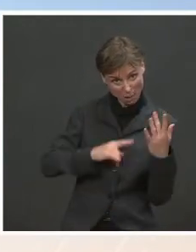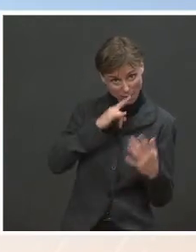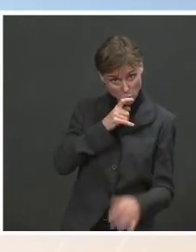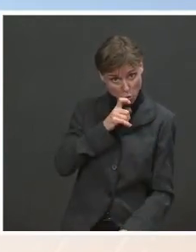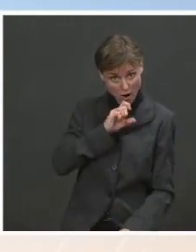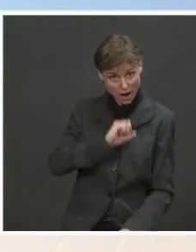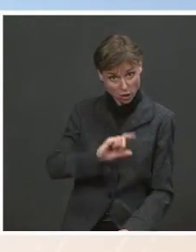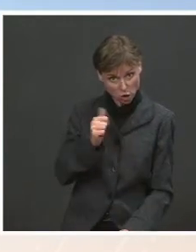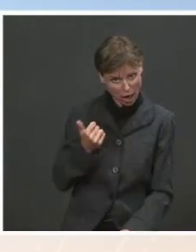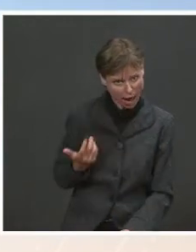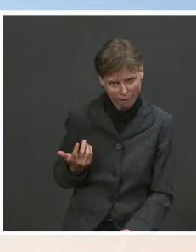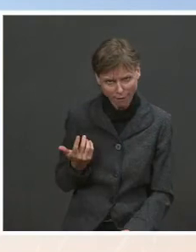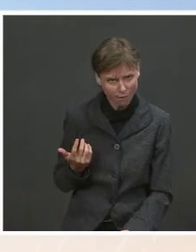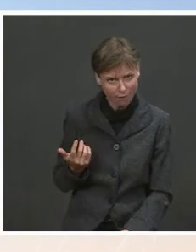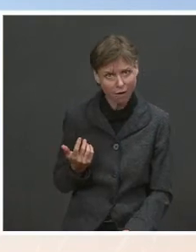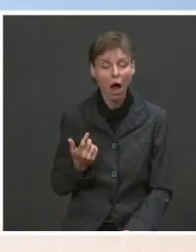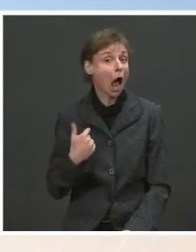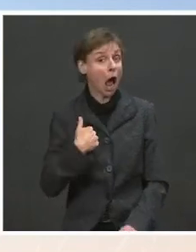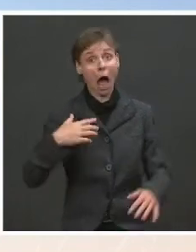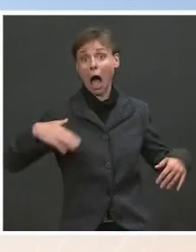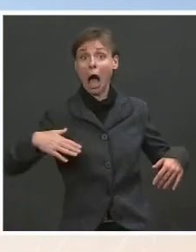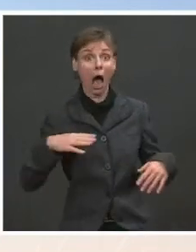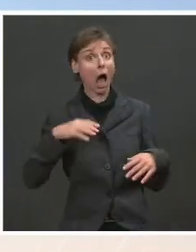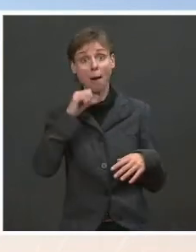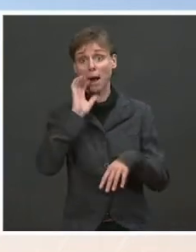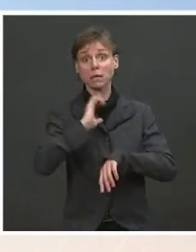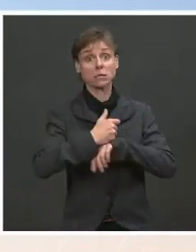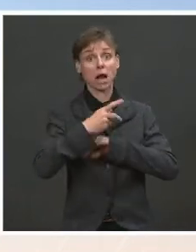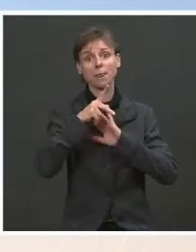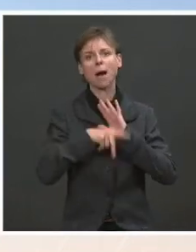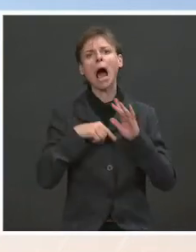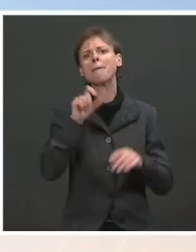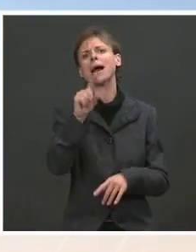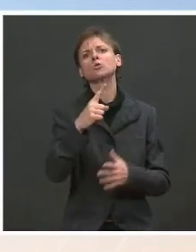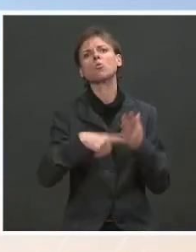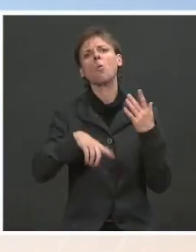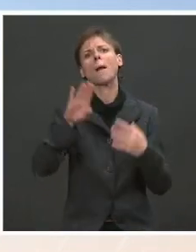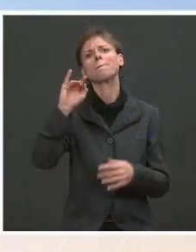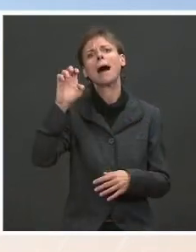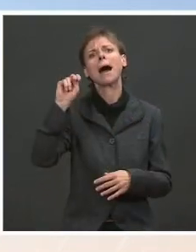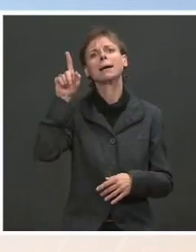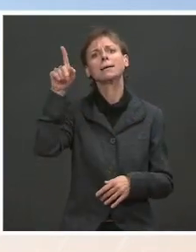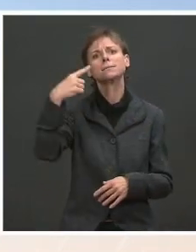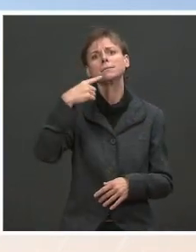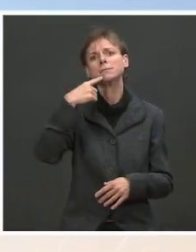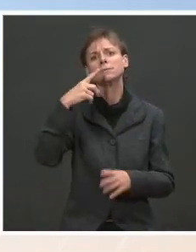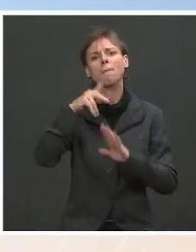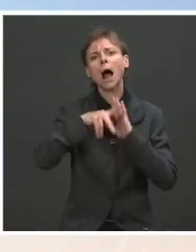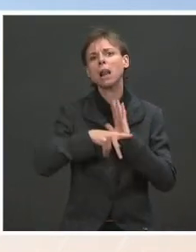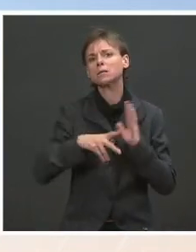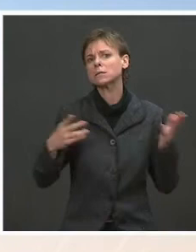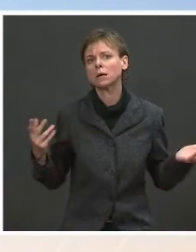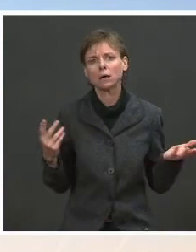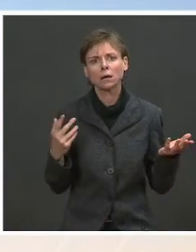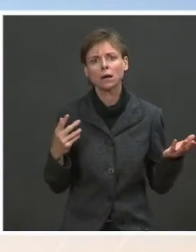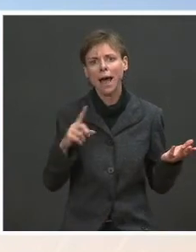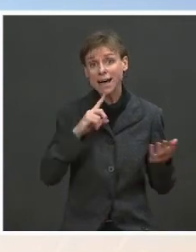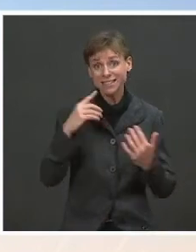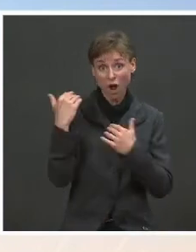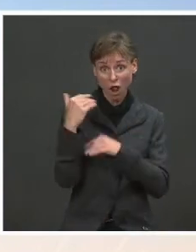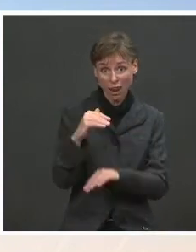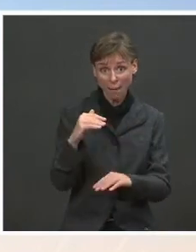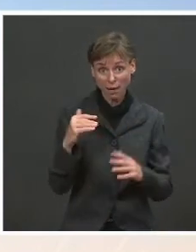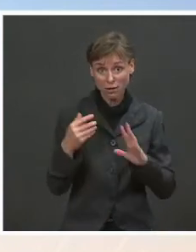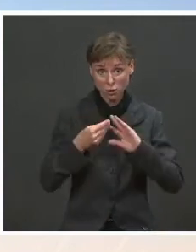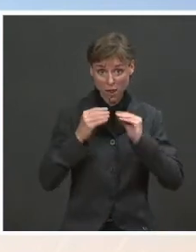me? I'm not setting the policy here. I'm just asking you what the Biden administration's policy is. Is there a limit to the number